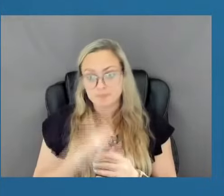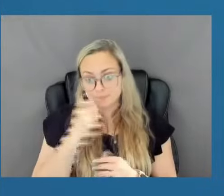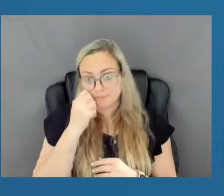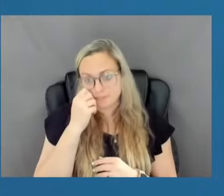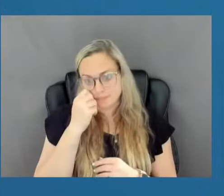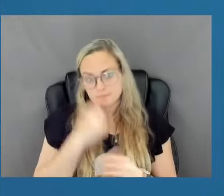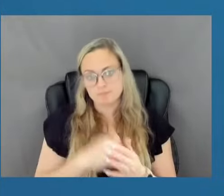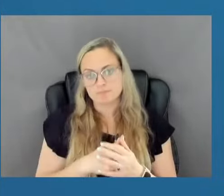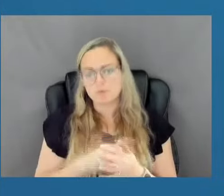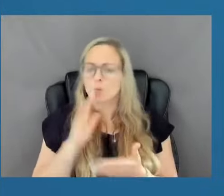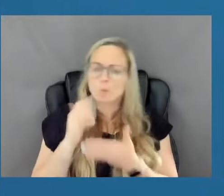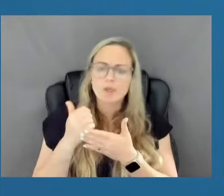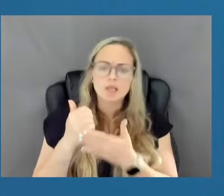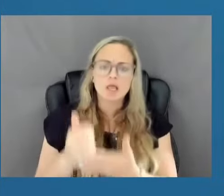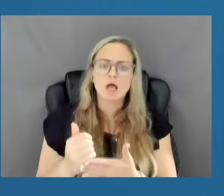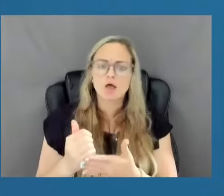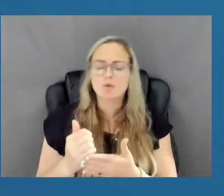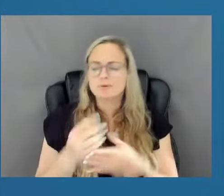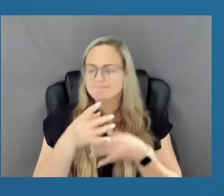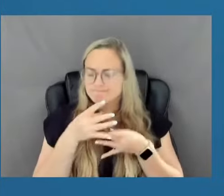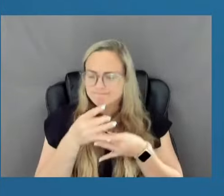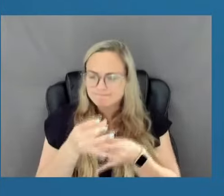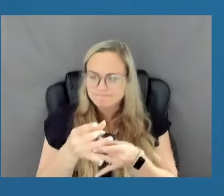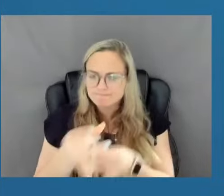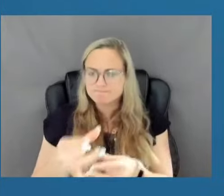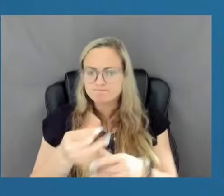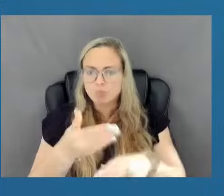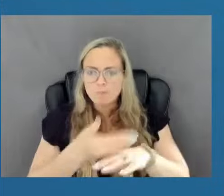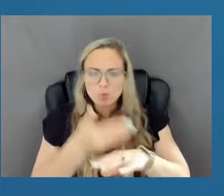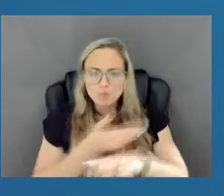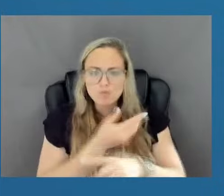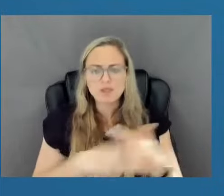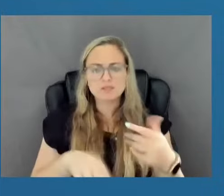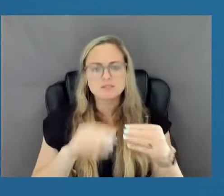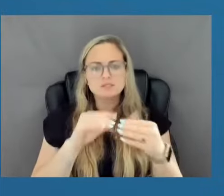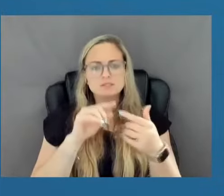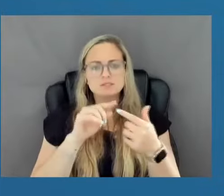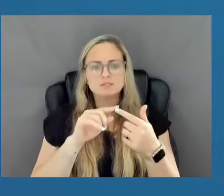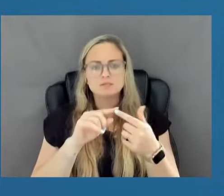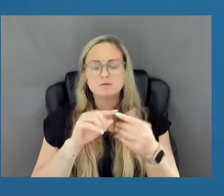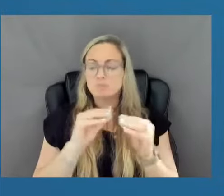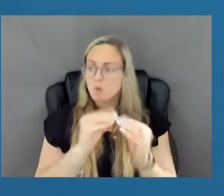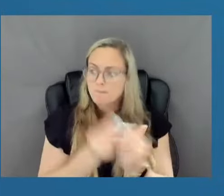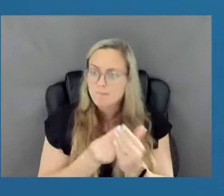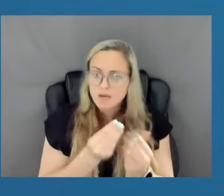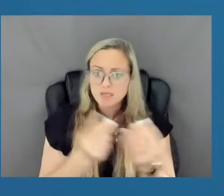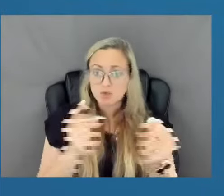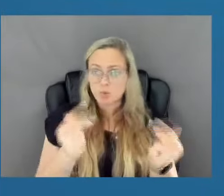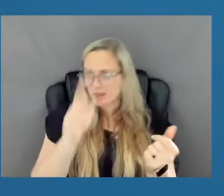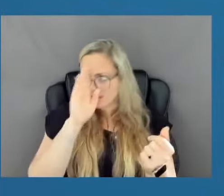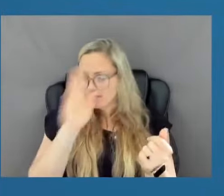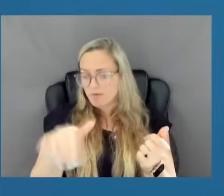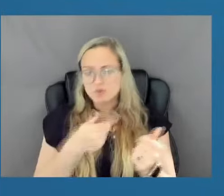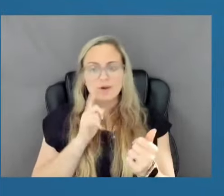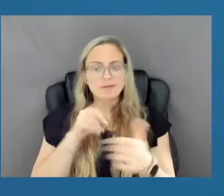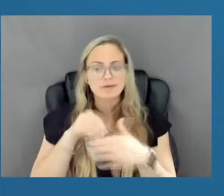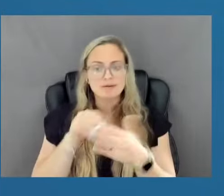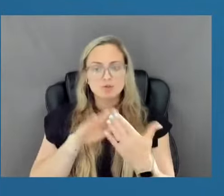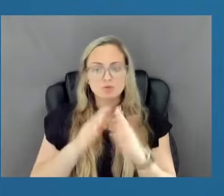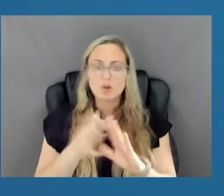This will help streamline neighborhood improvements and move money, here's this, more quickly into the community, so you don't have to